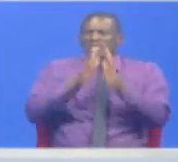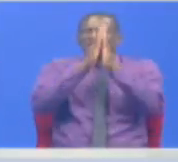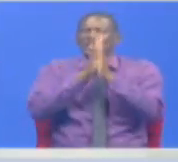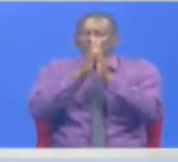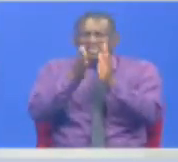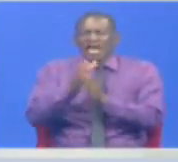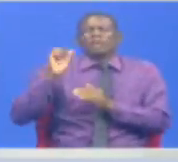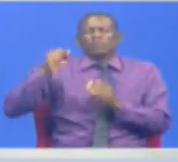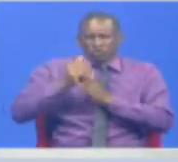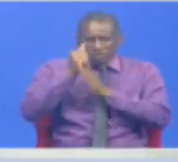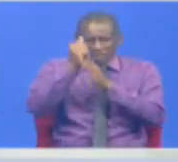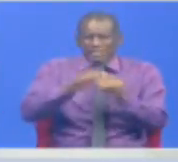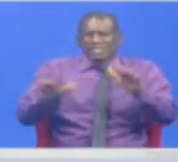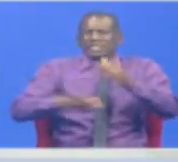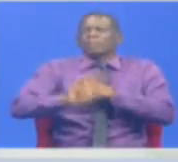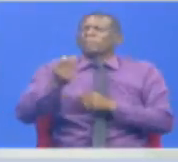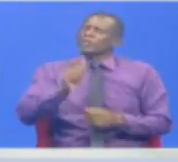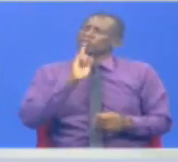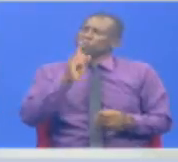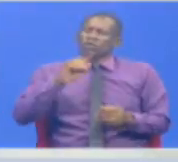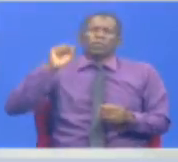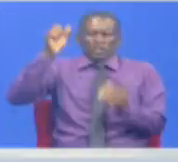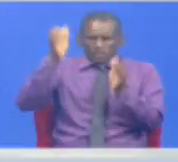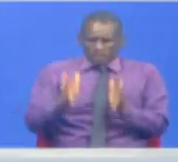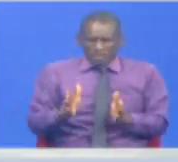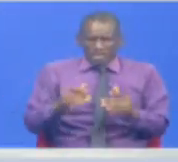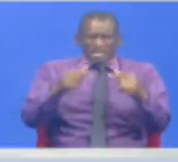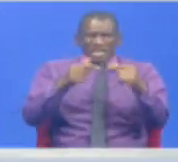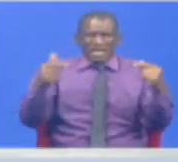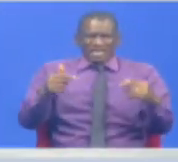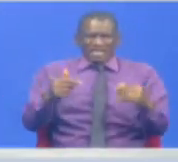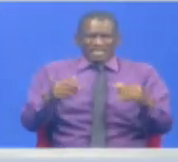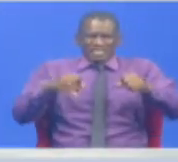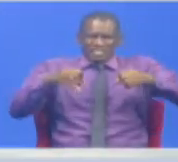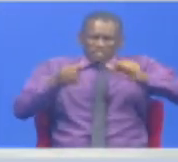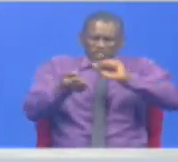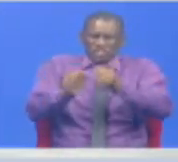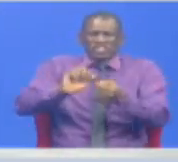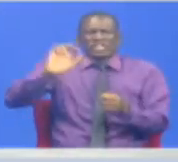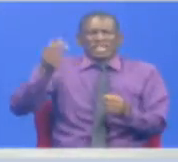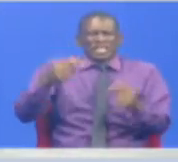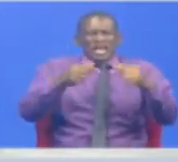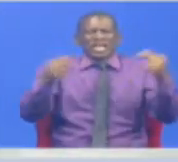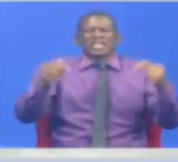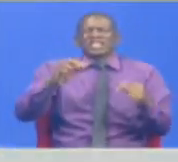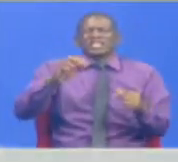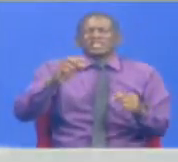the Deputy President warned politicians against turning Kenyans against each other.